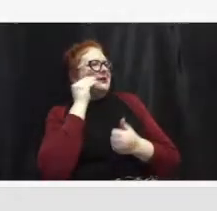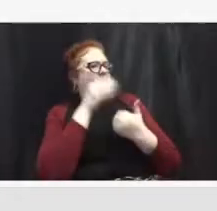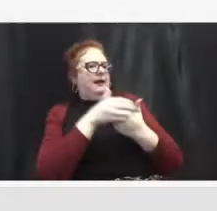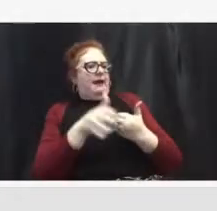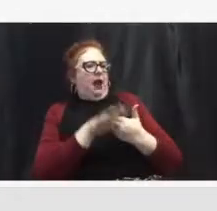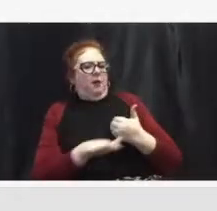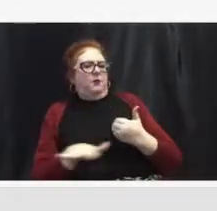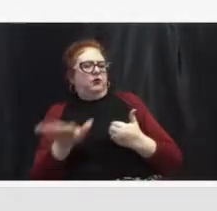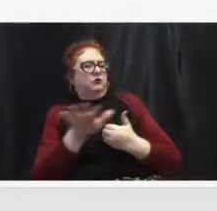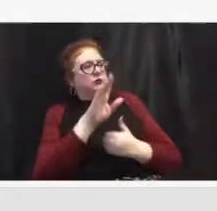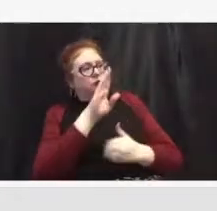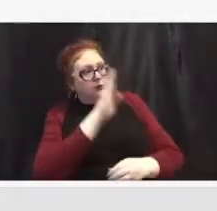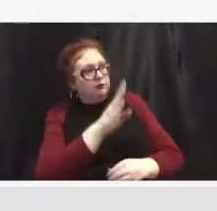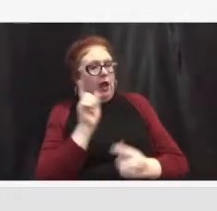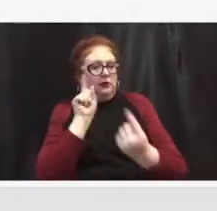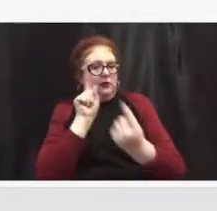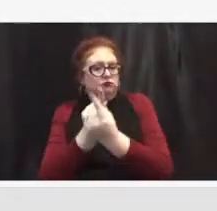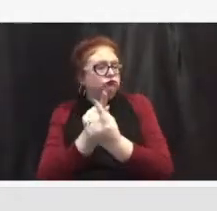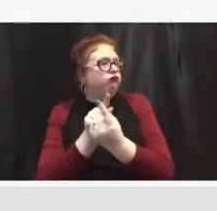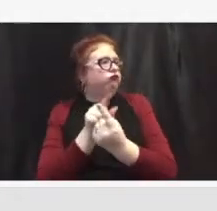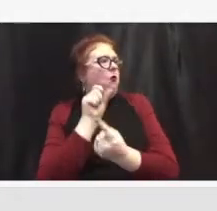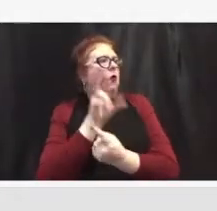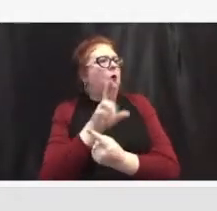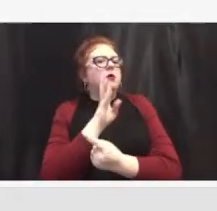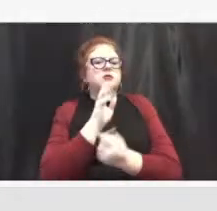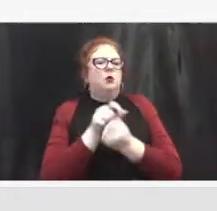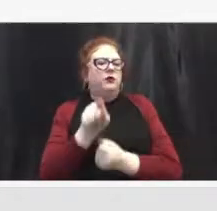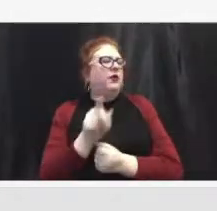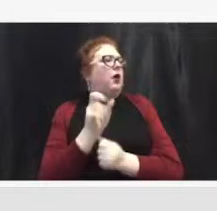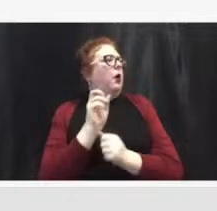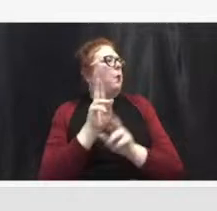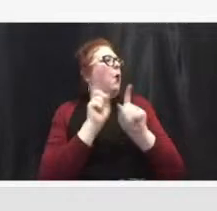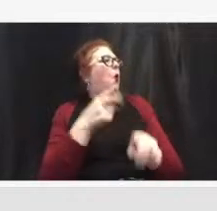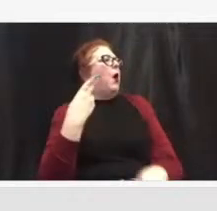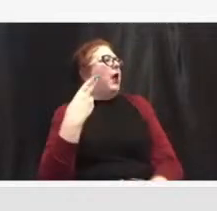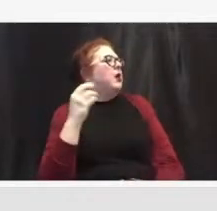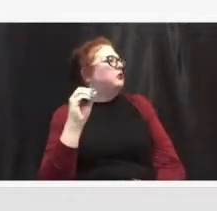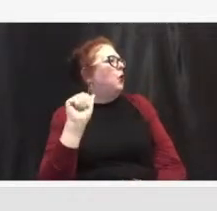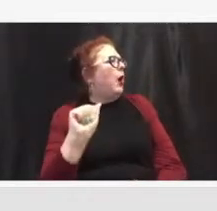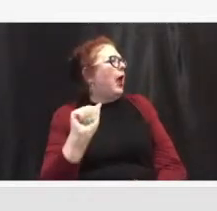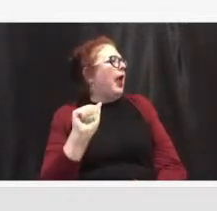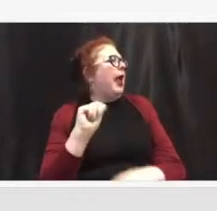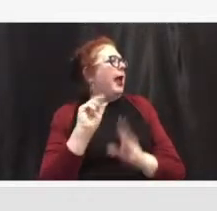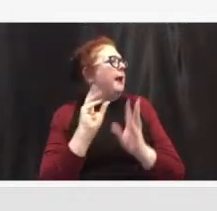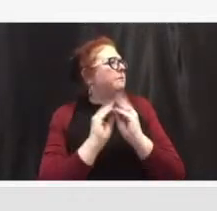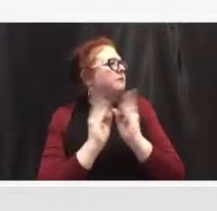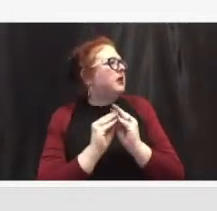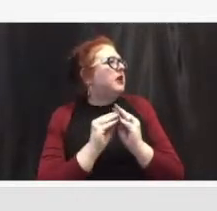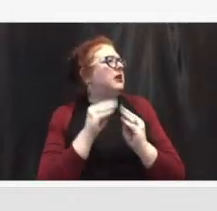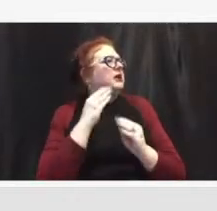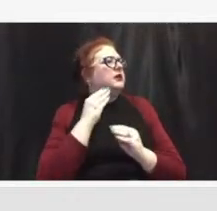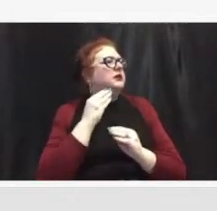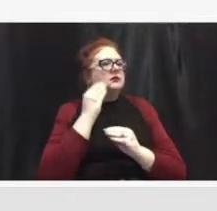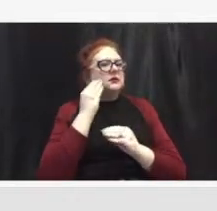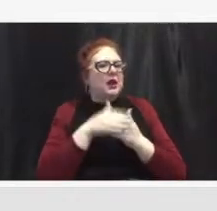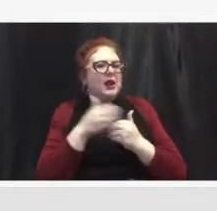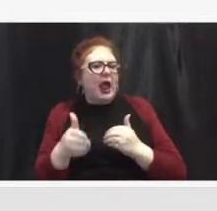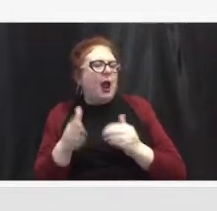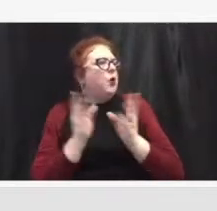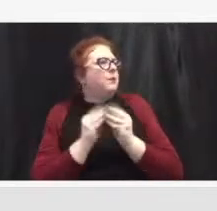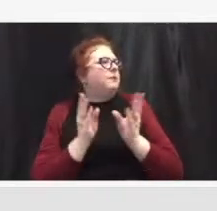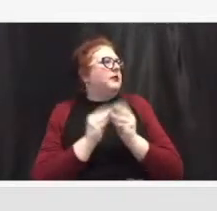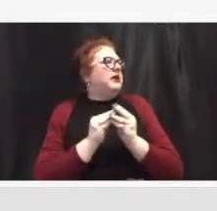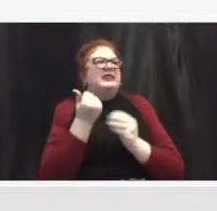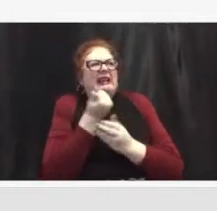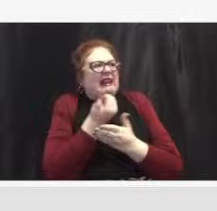with them, or go to any HOA type meetings or anything like that, or any neighborhood meetings or community meetings, and speak to